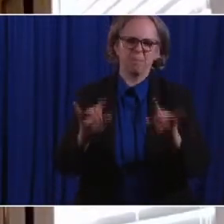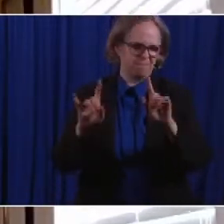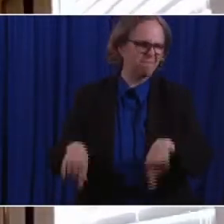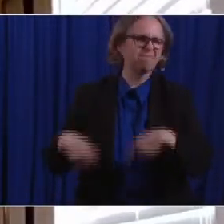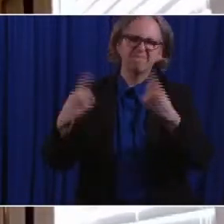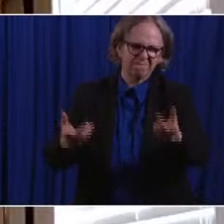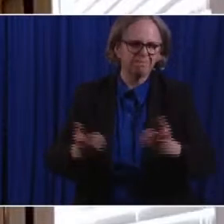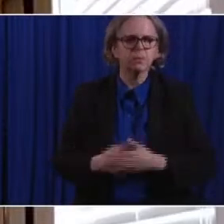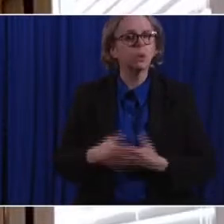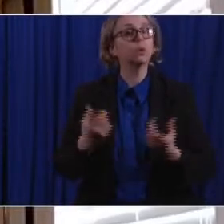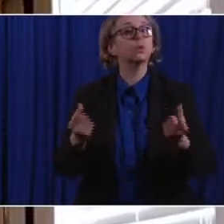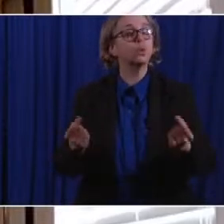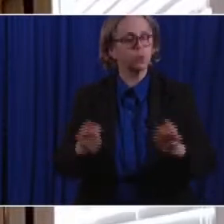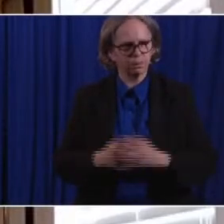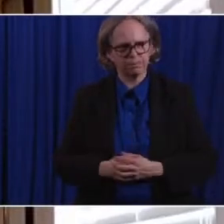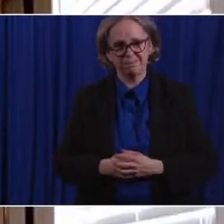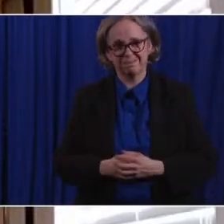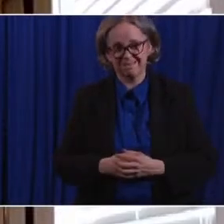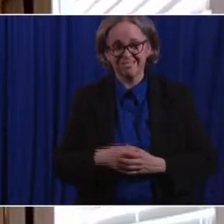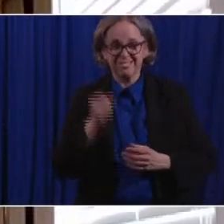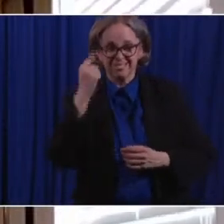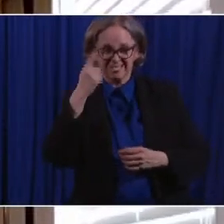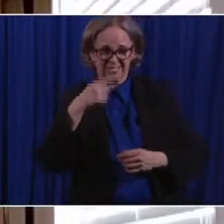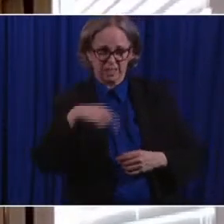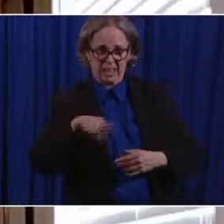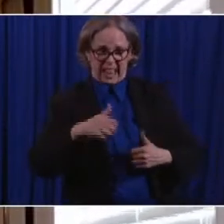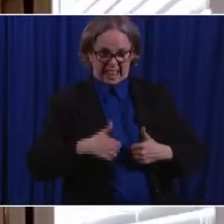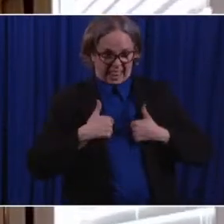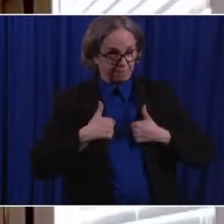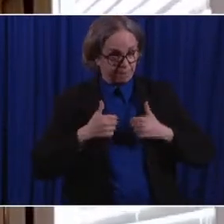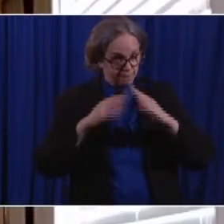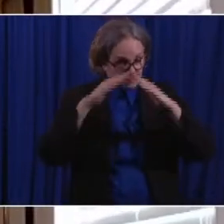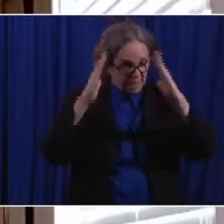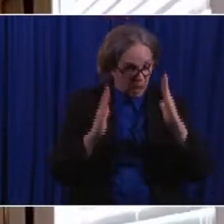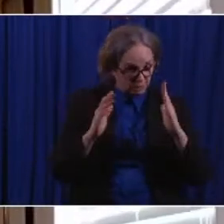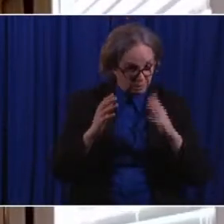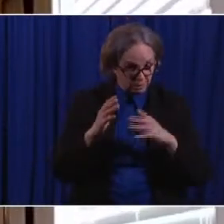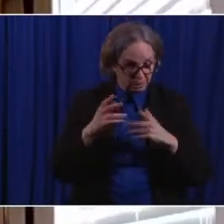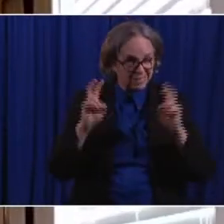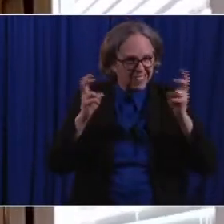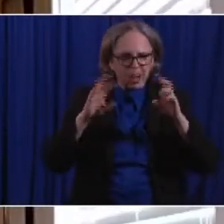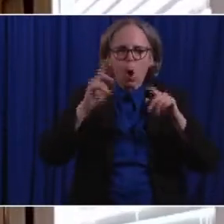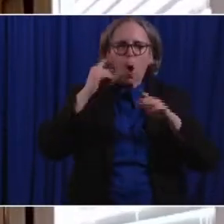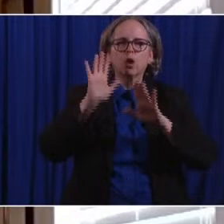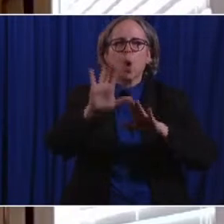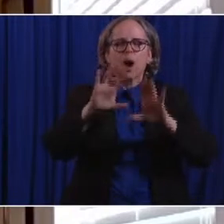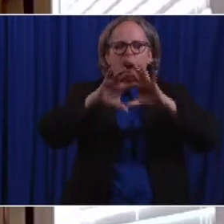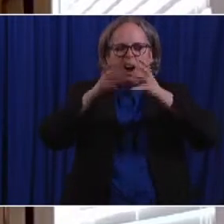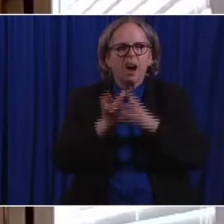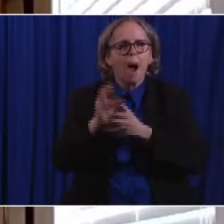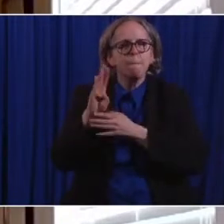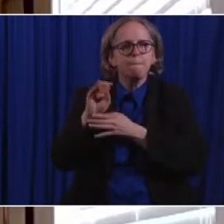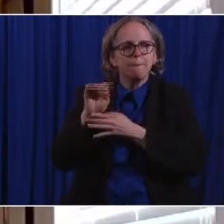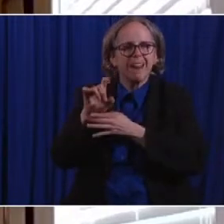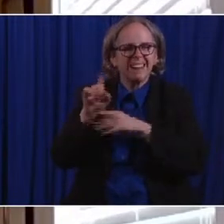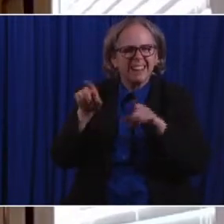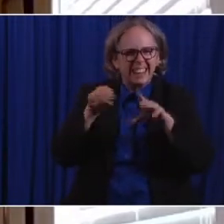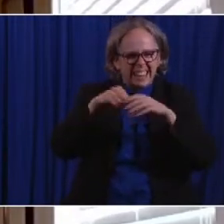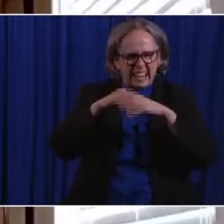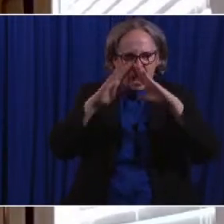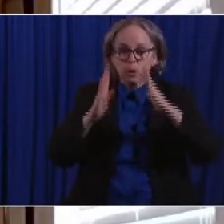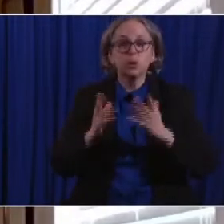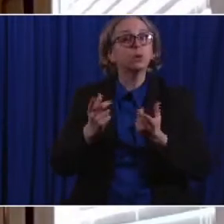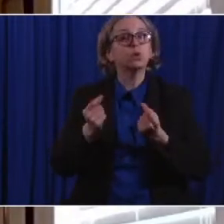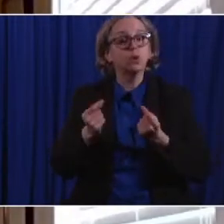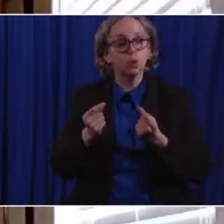not a part of your household, they're not a part of what we used to call your bubble. The best thing you can do is to follow the